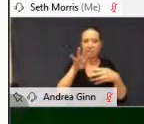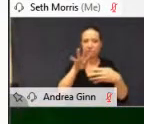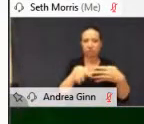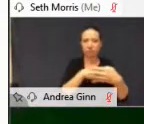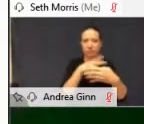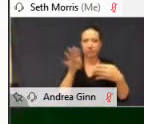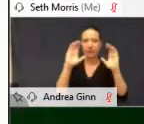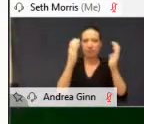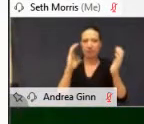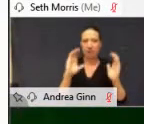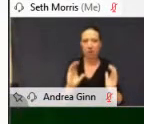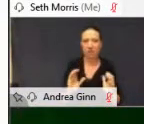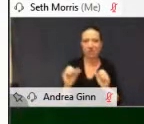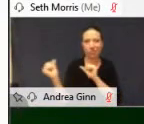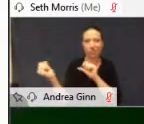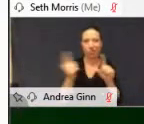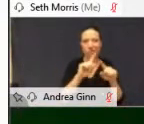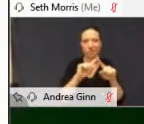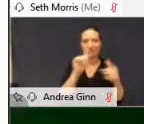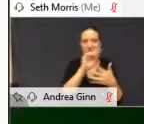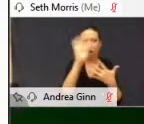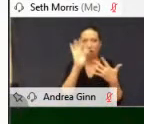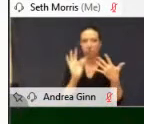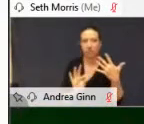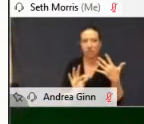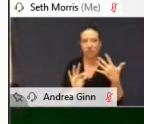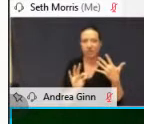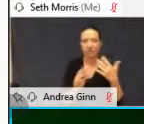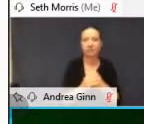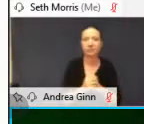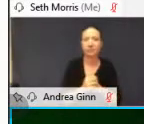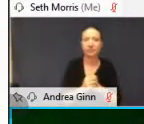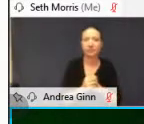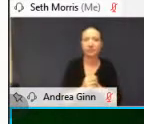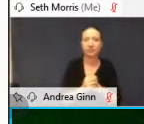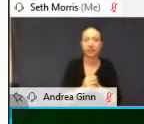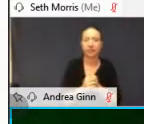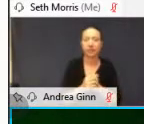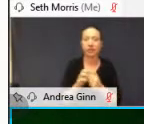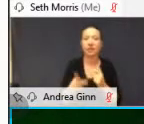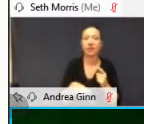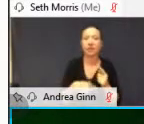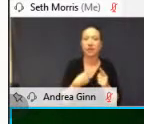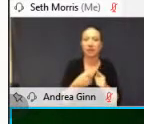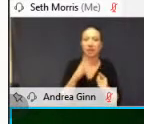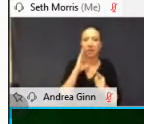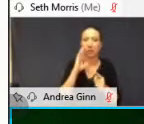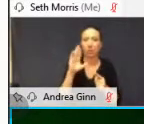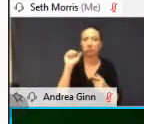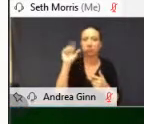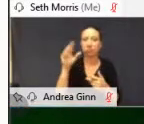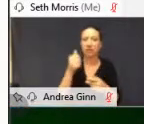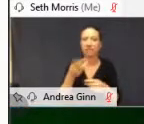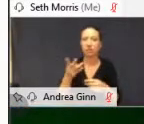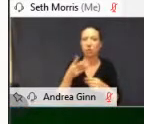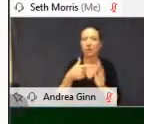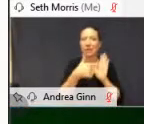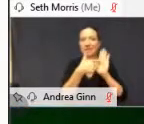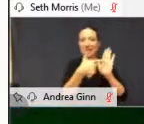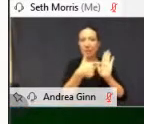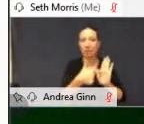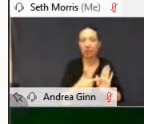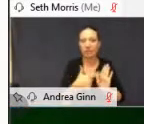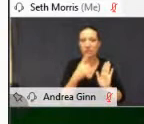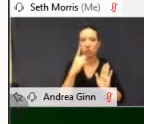of the options look like together side by side, and then take you through a few real world examples of what some of this